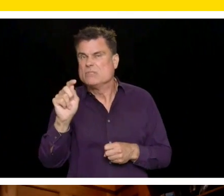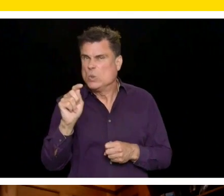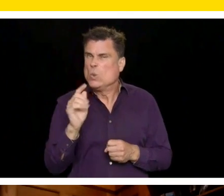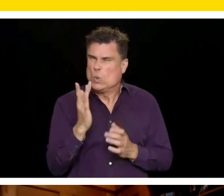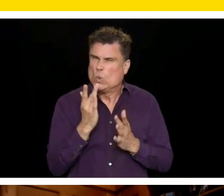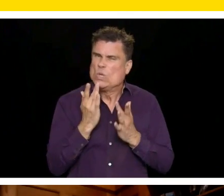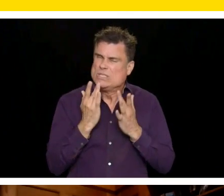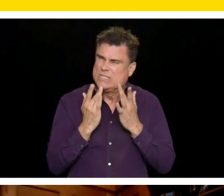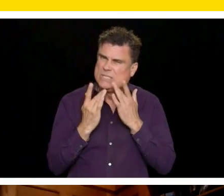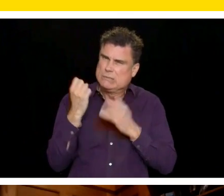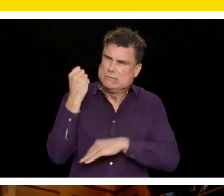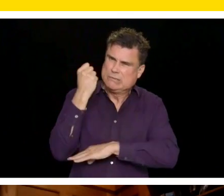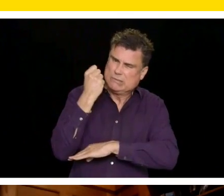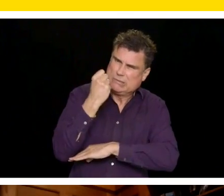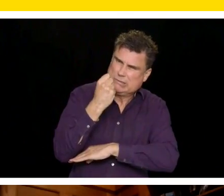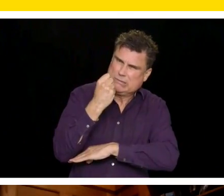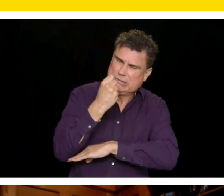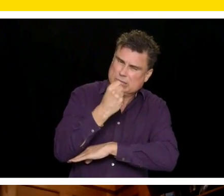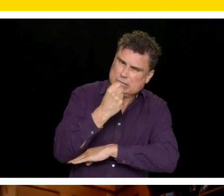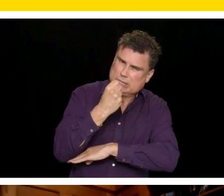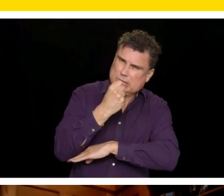one is directed to the minister.